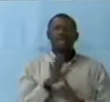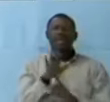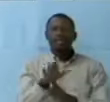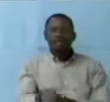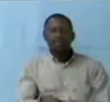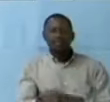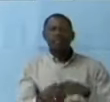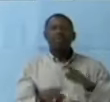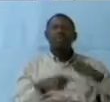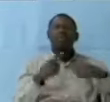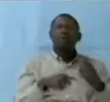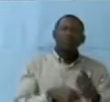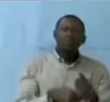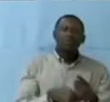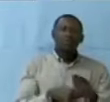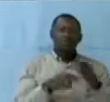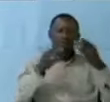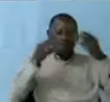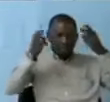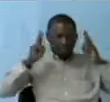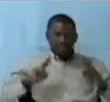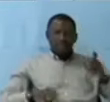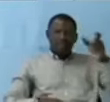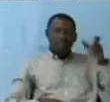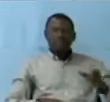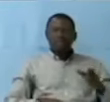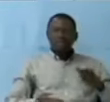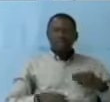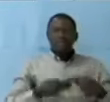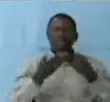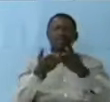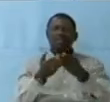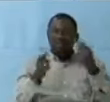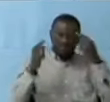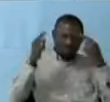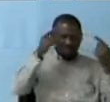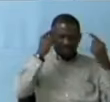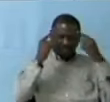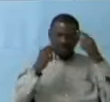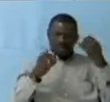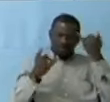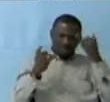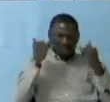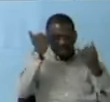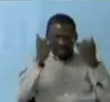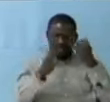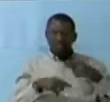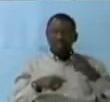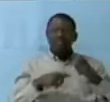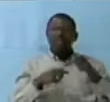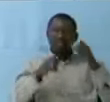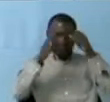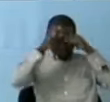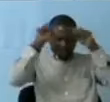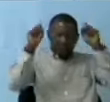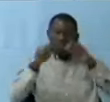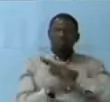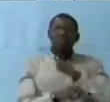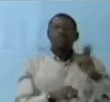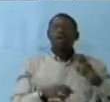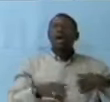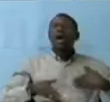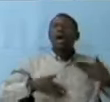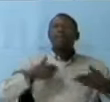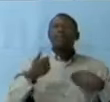Examples of magistrates giving certain decisions. The government is not happy with those decisions.